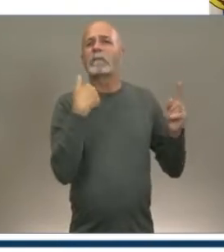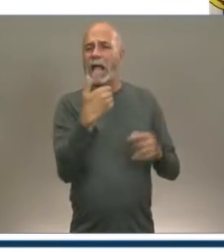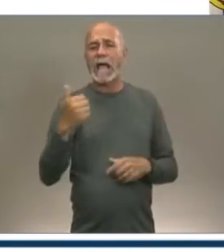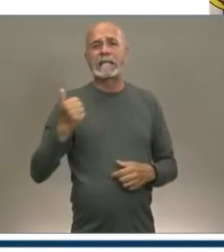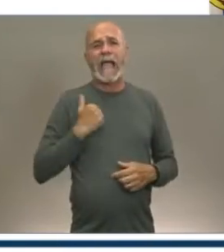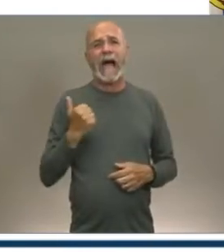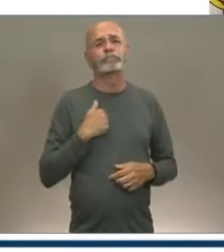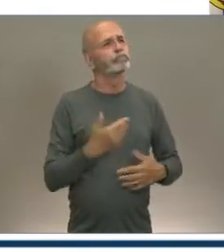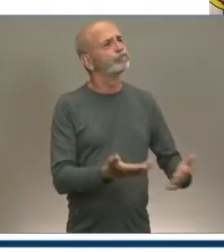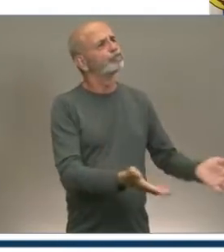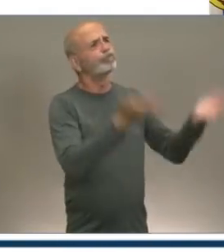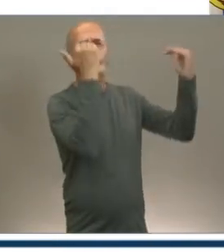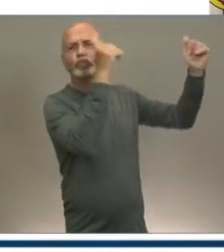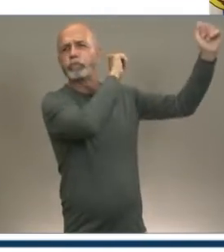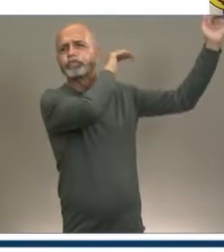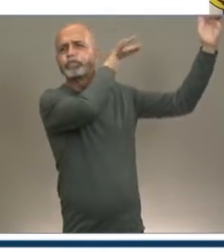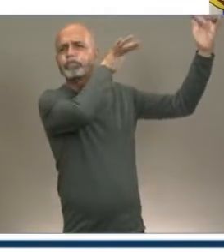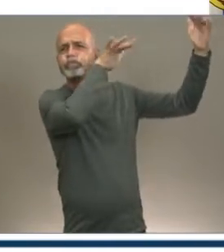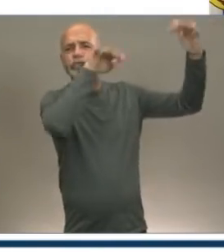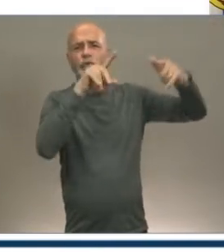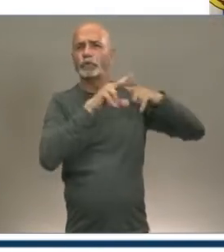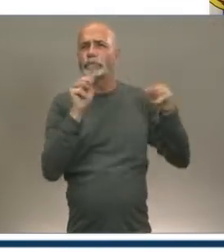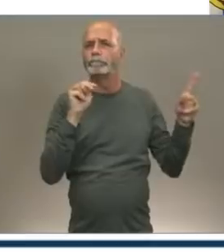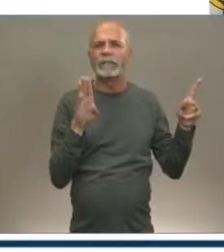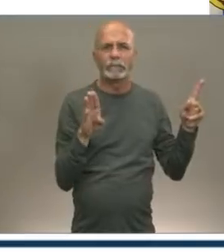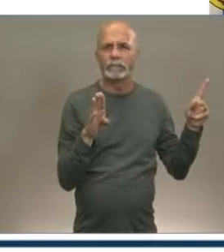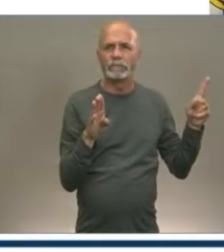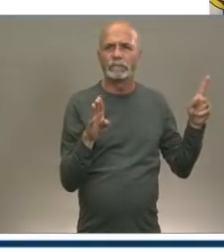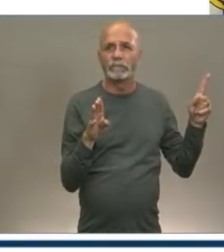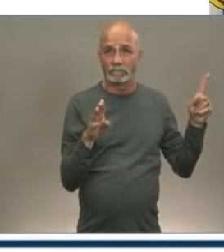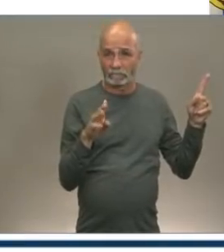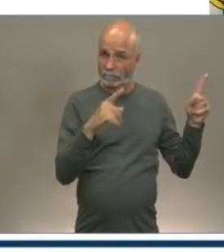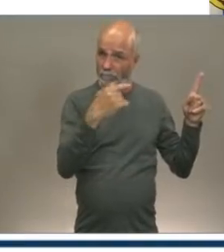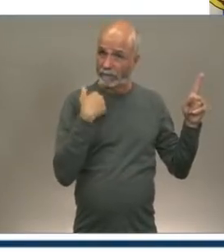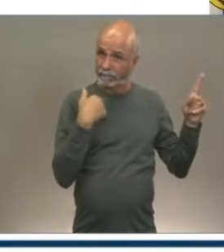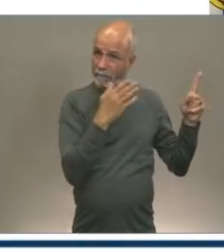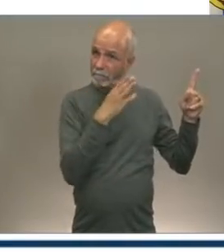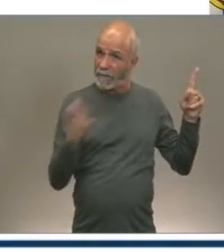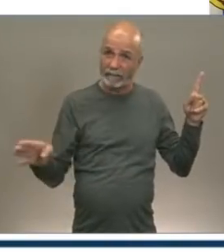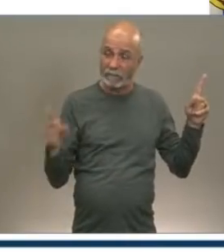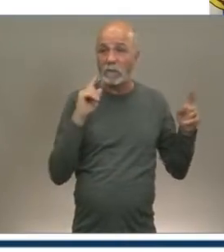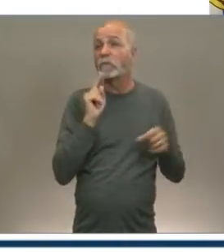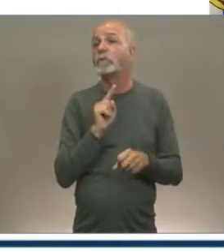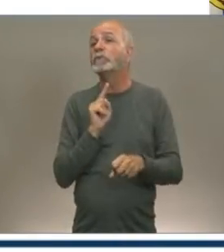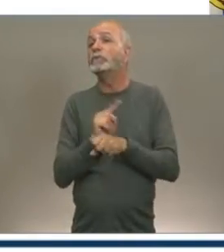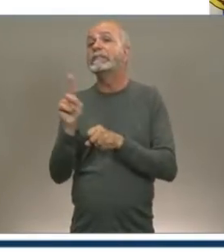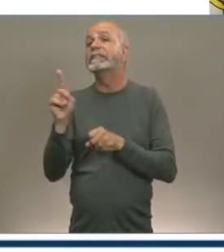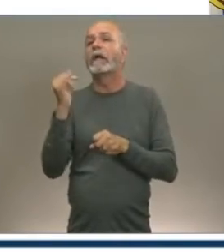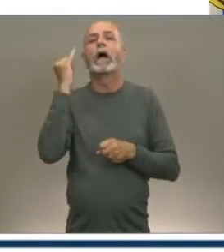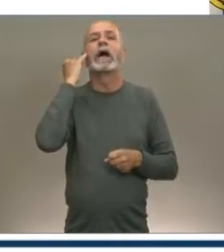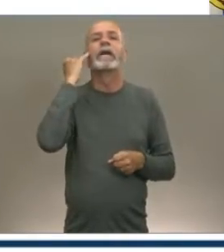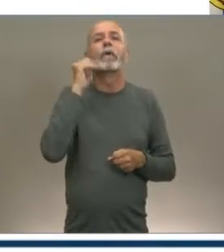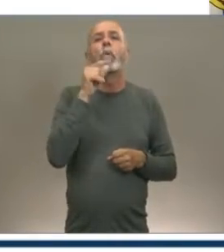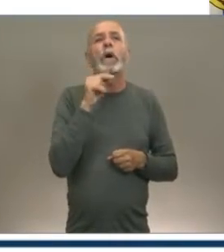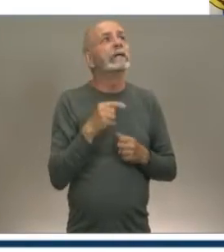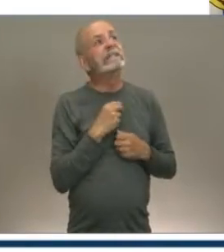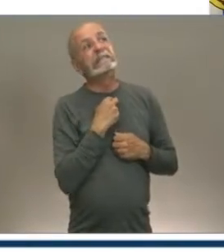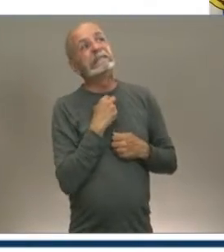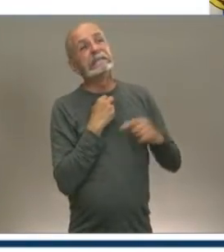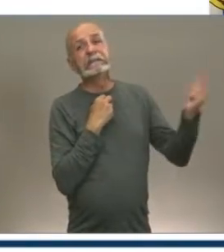do we have a plan to look at next week on how we determine who's coming in from New